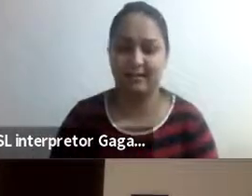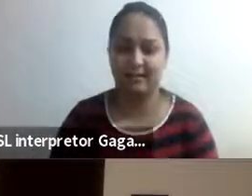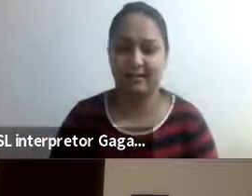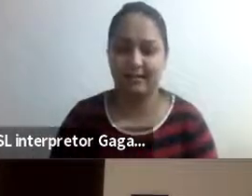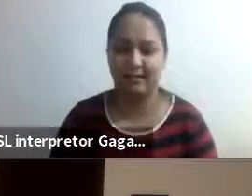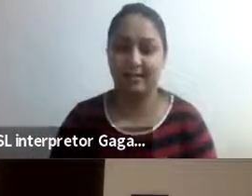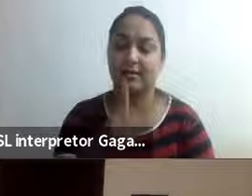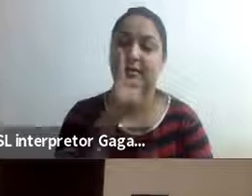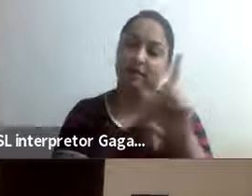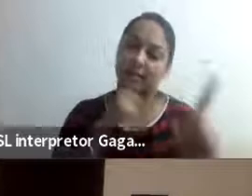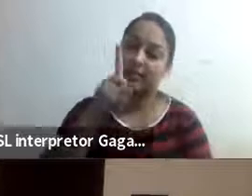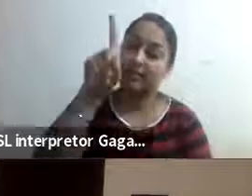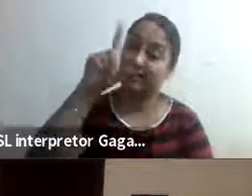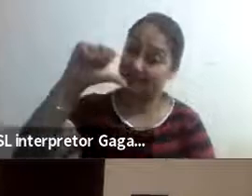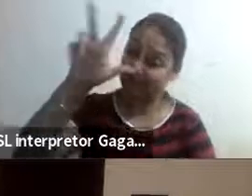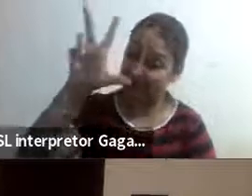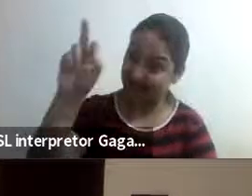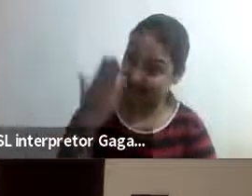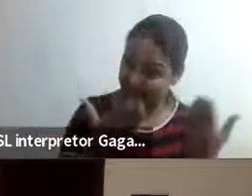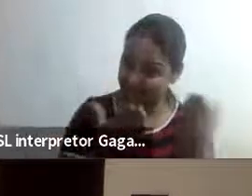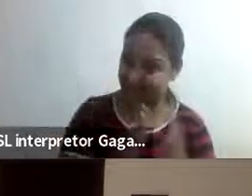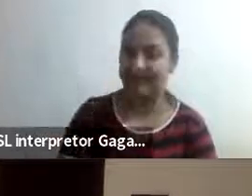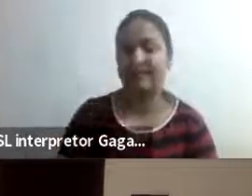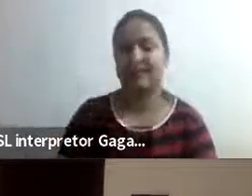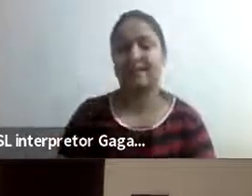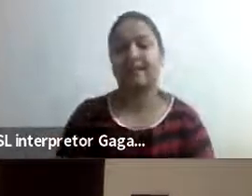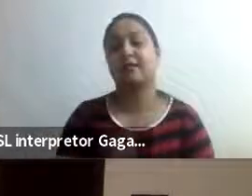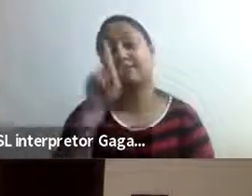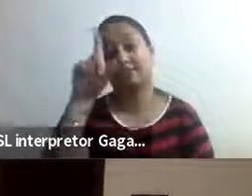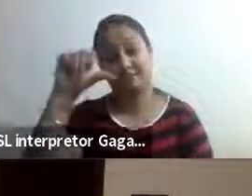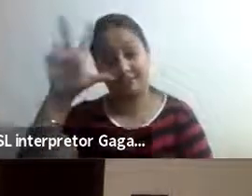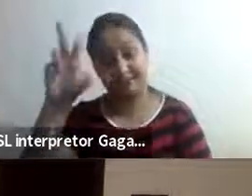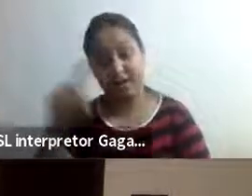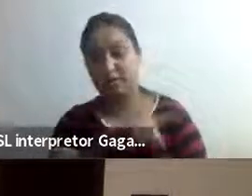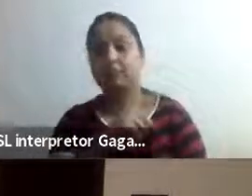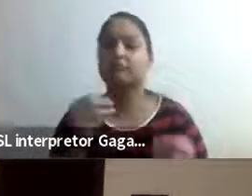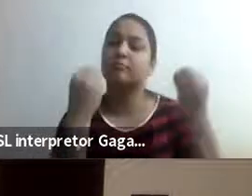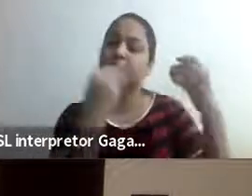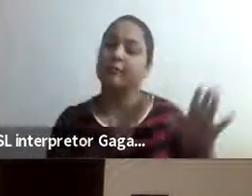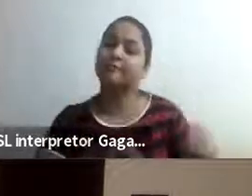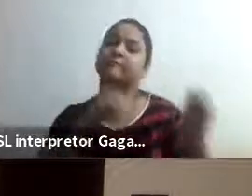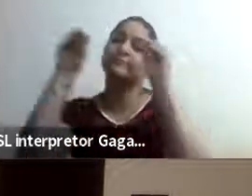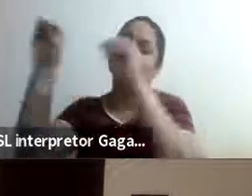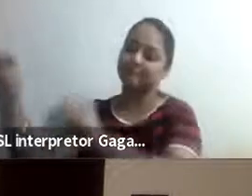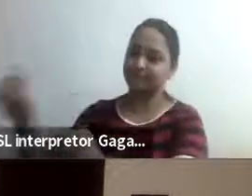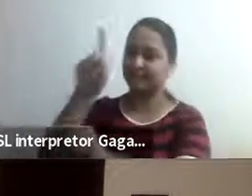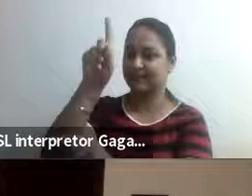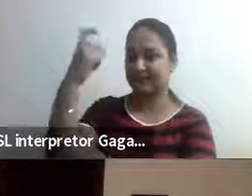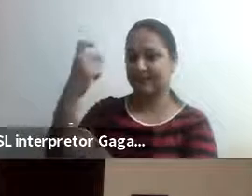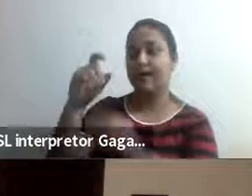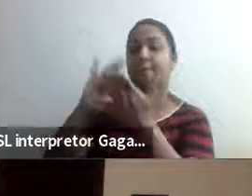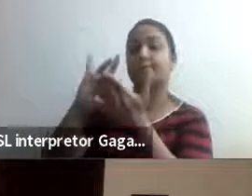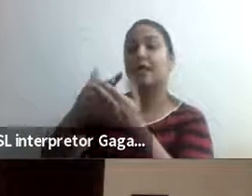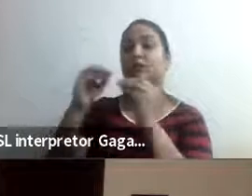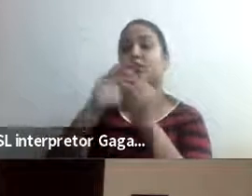in the year 1980, 1980 was the year Bhuribai moved. She was 17. She moved to Bhopal. It wasn't